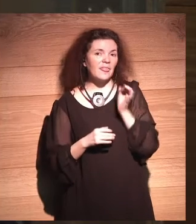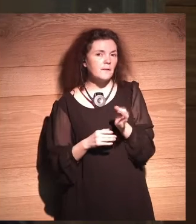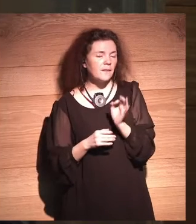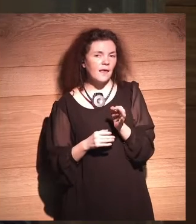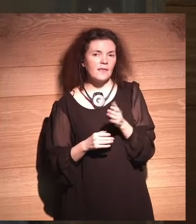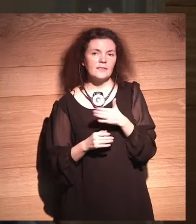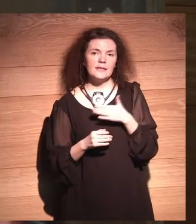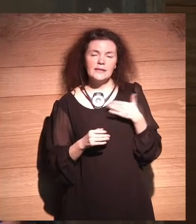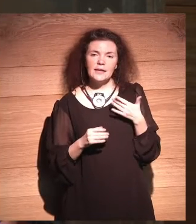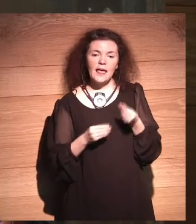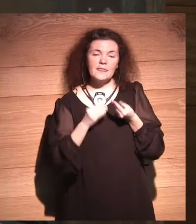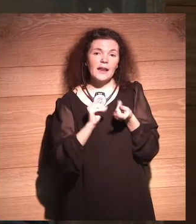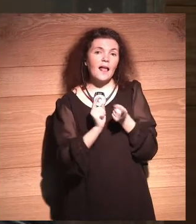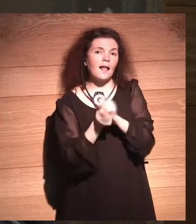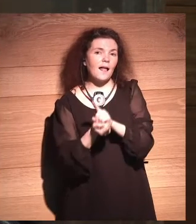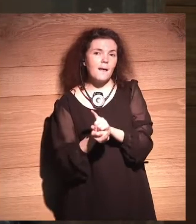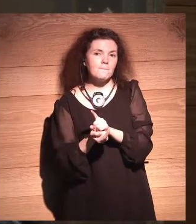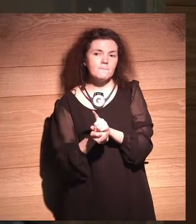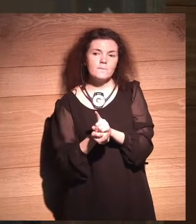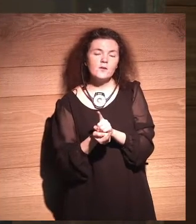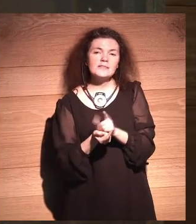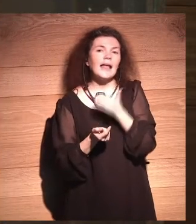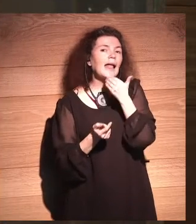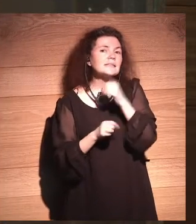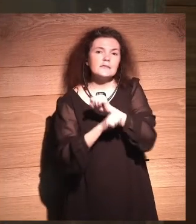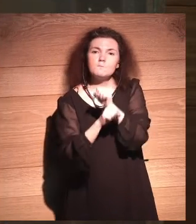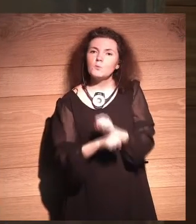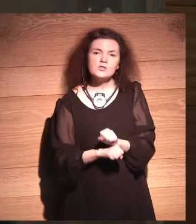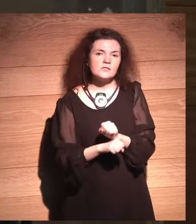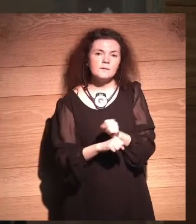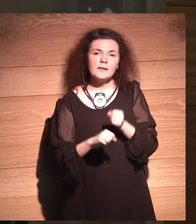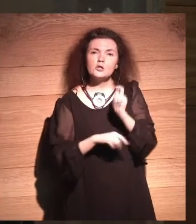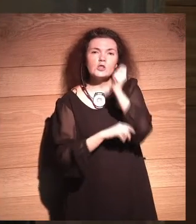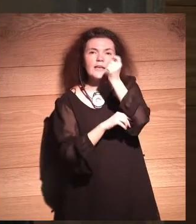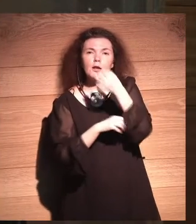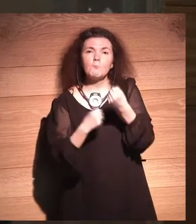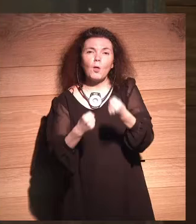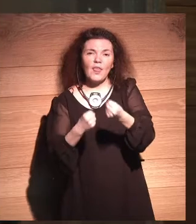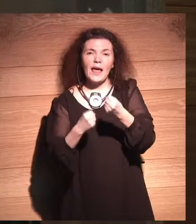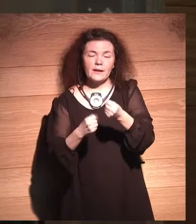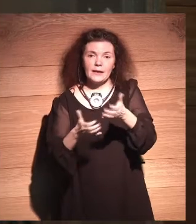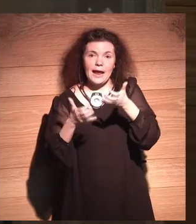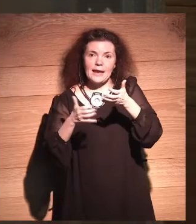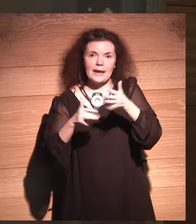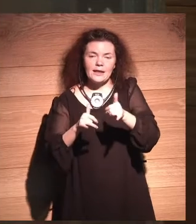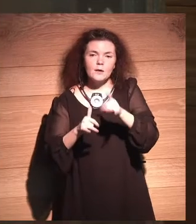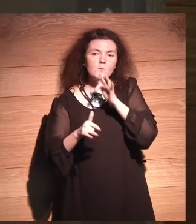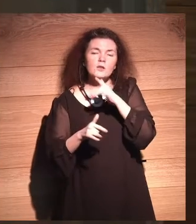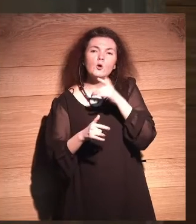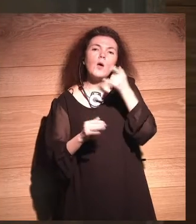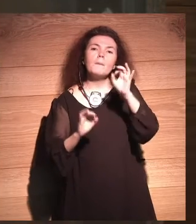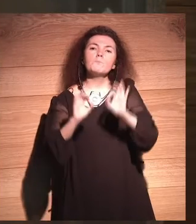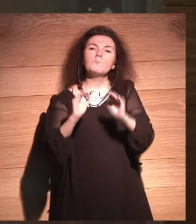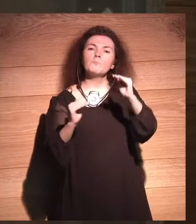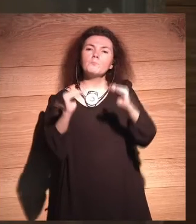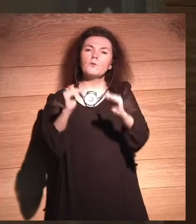in any other new sector. And these politicians that want to change something find a lot of